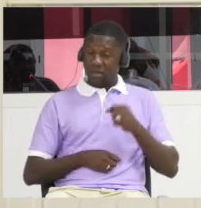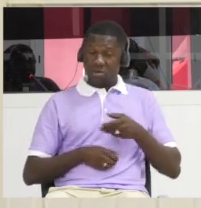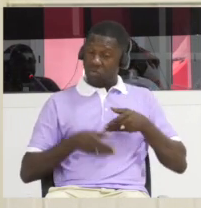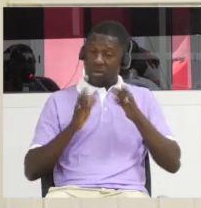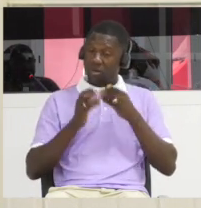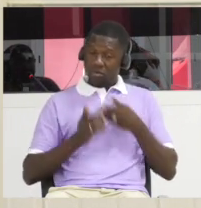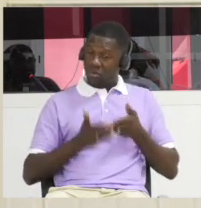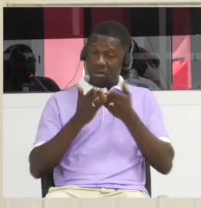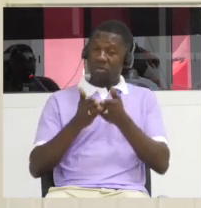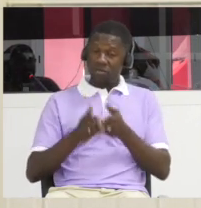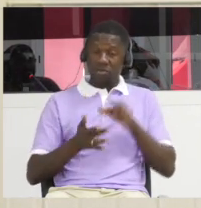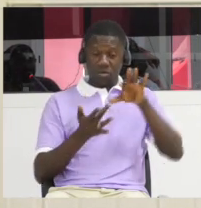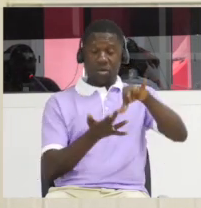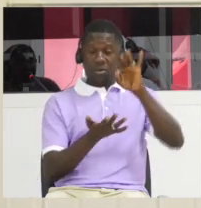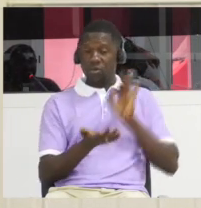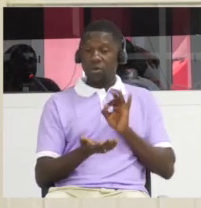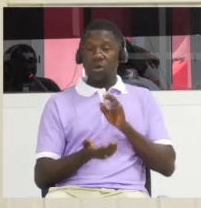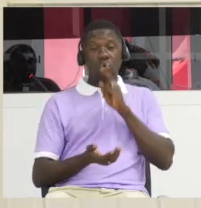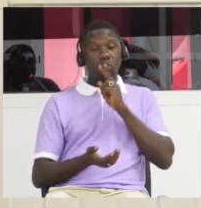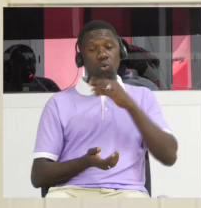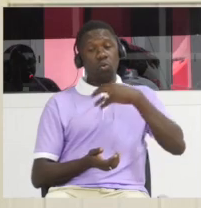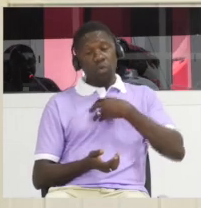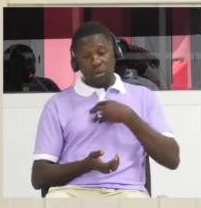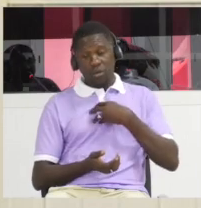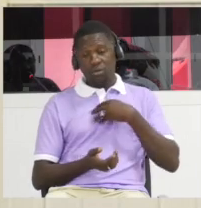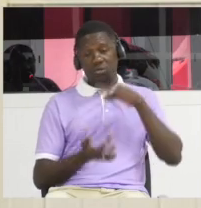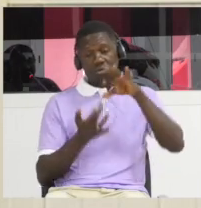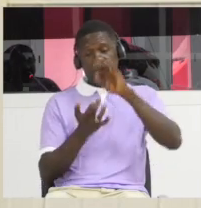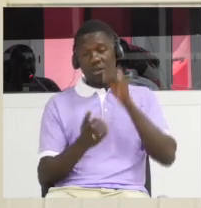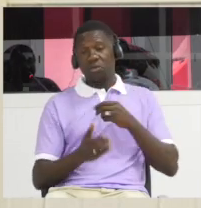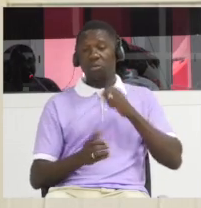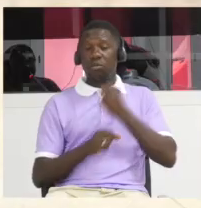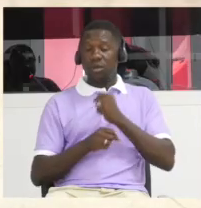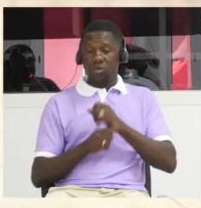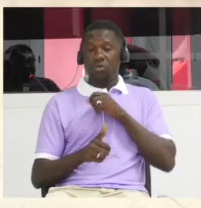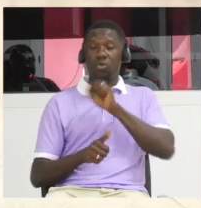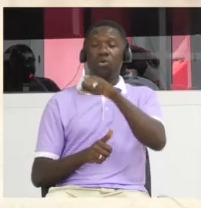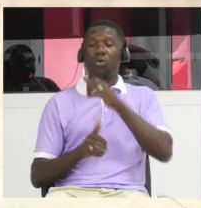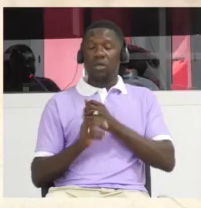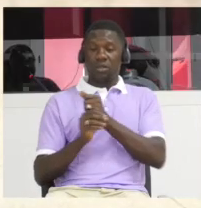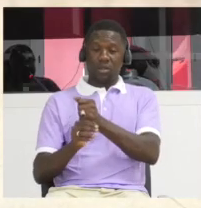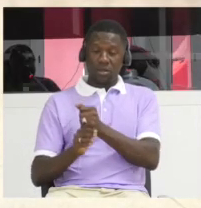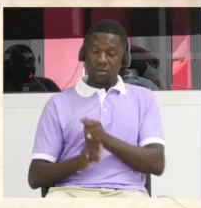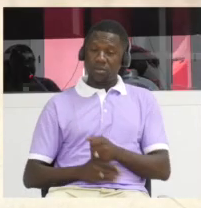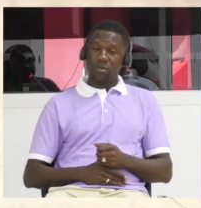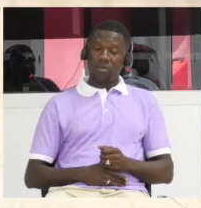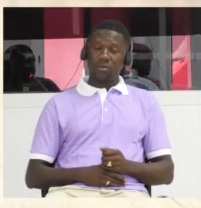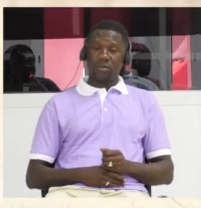principal deputy or assistant. And also maybe he trusted